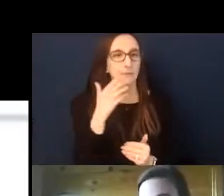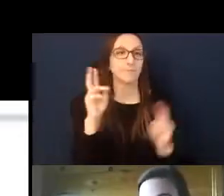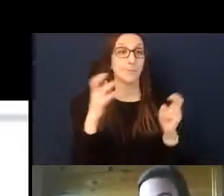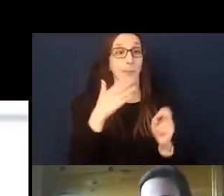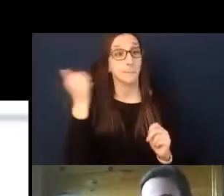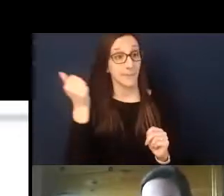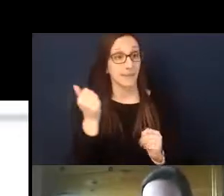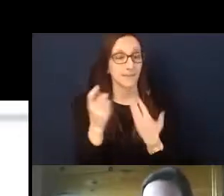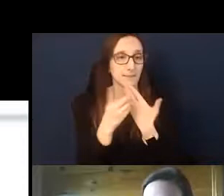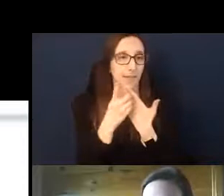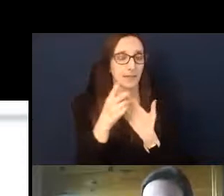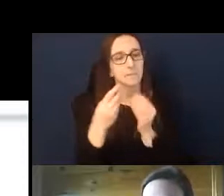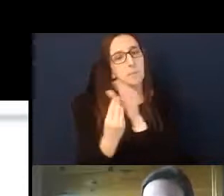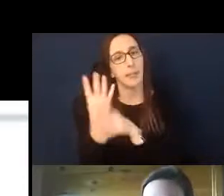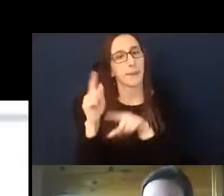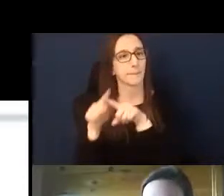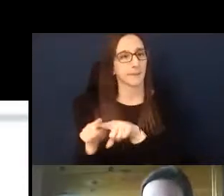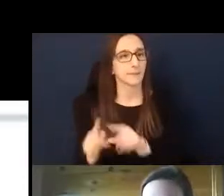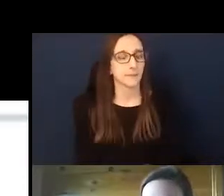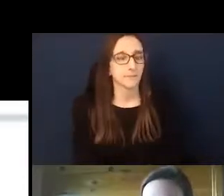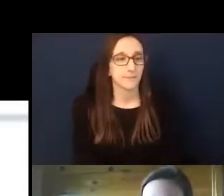diet that there is out there.